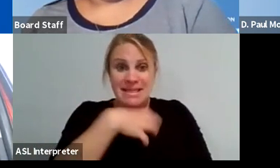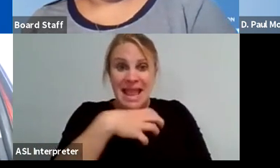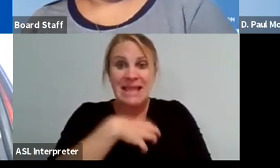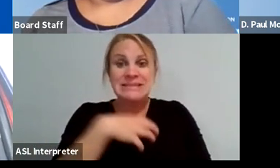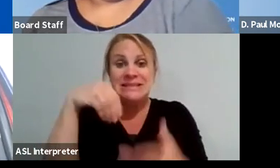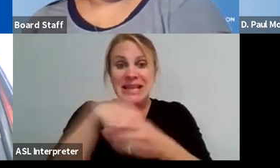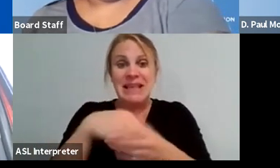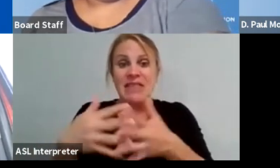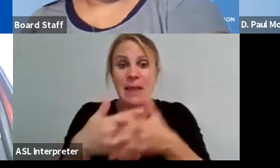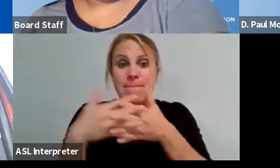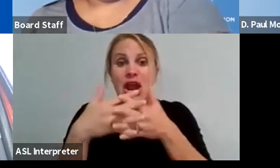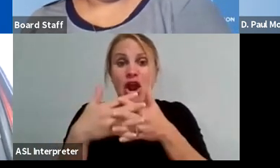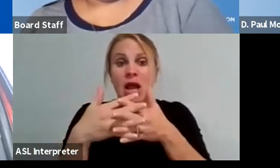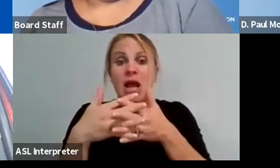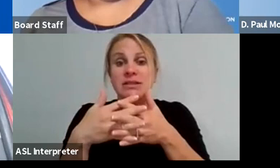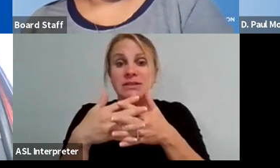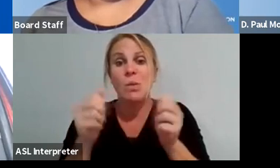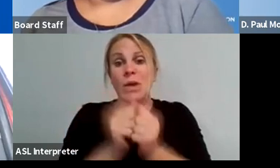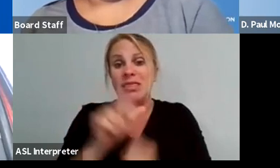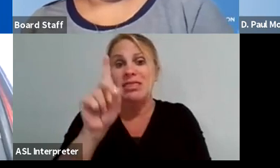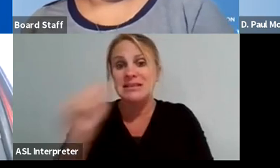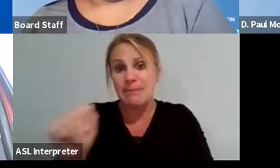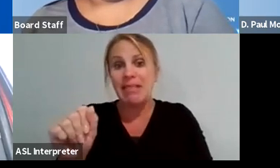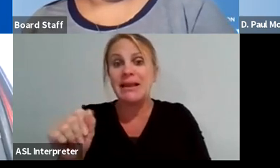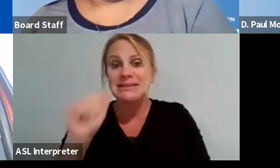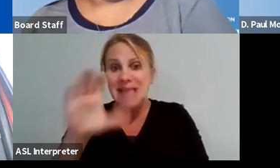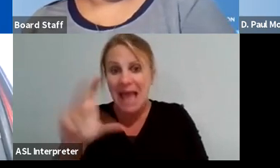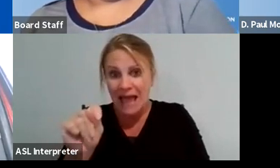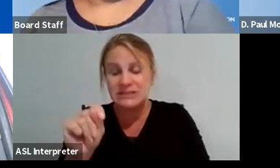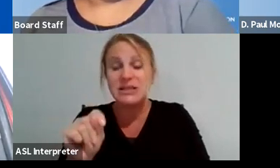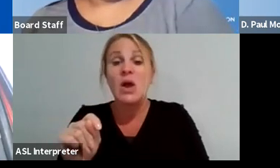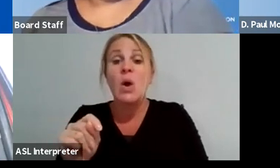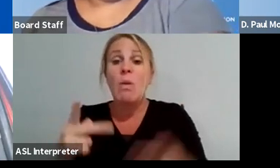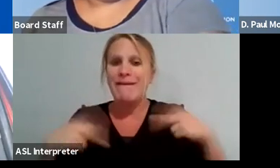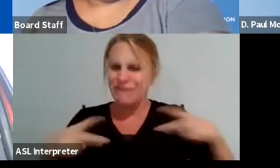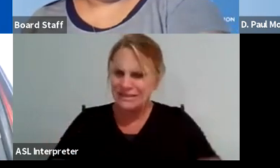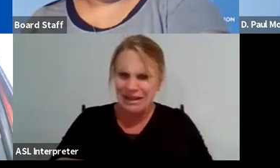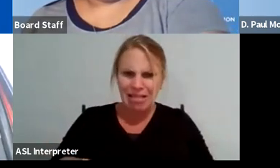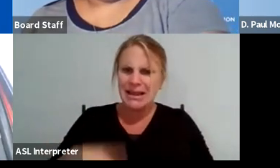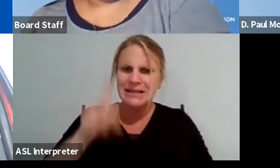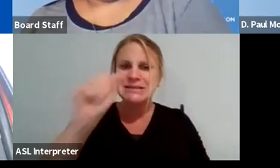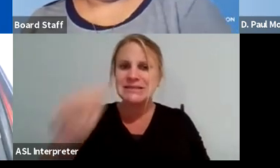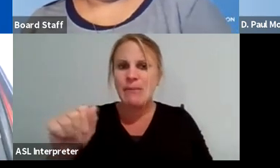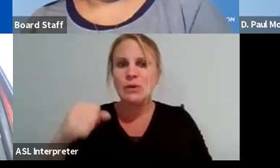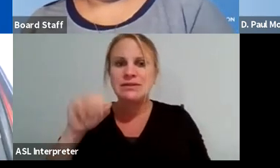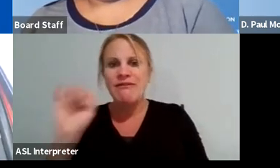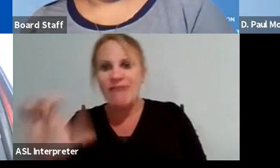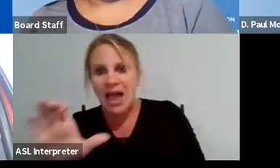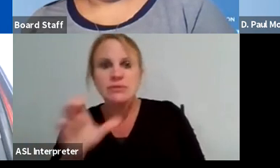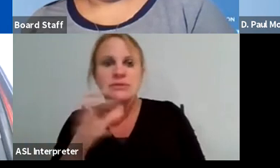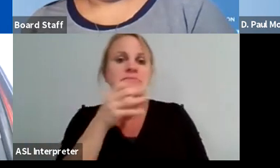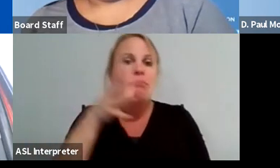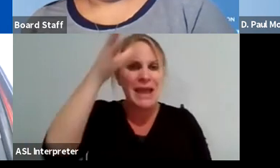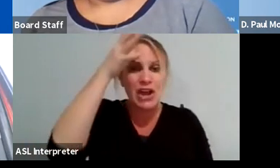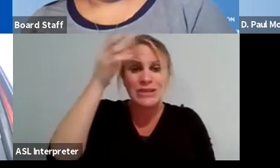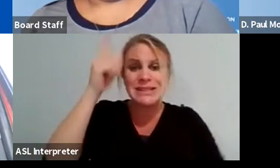the American with Disabilities Act, where physically disabled students and faculty and parents are not able to